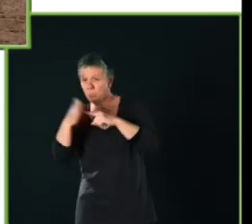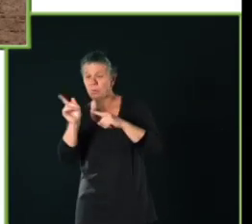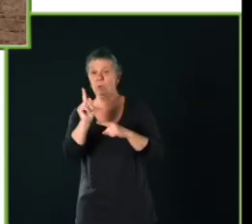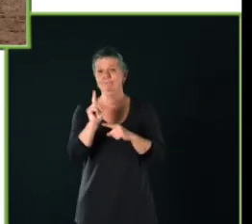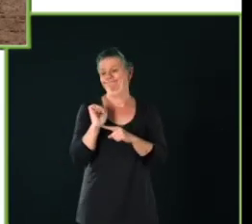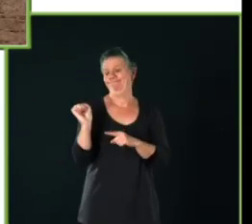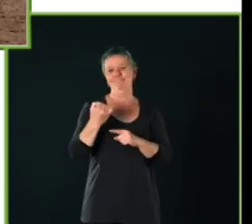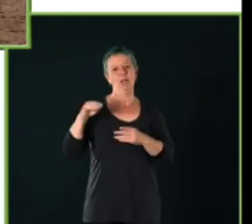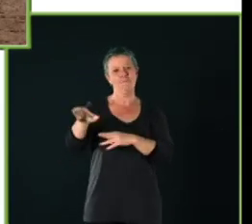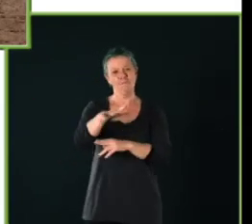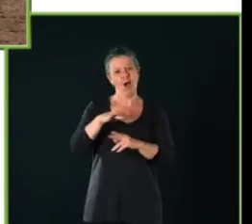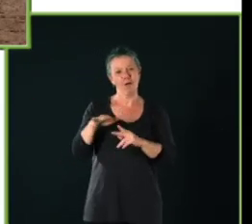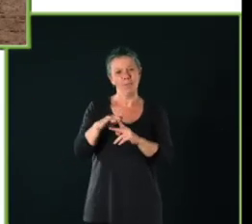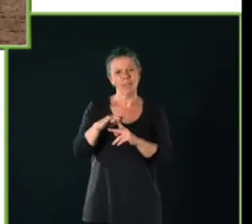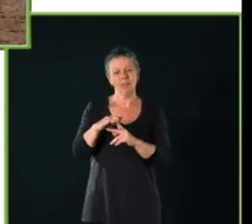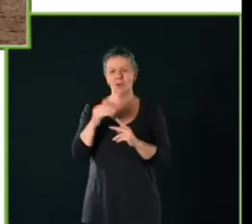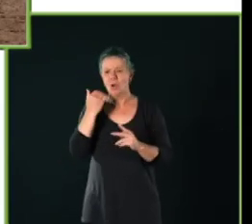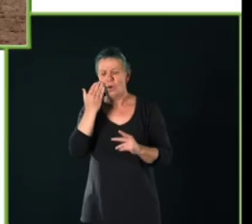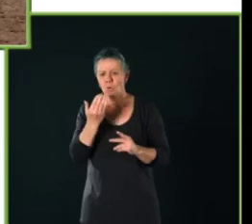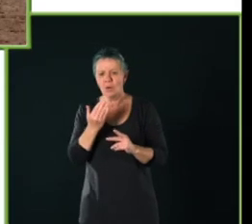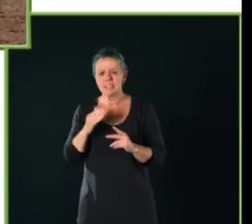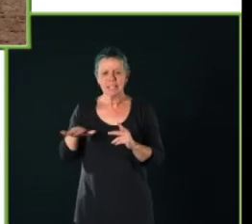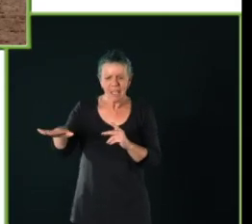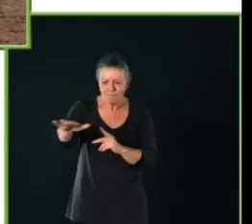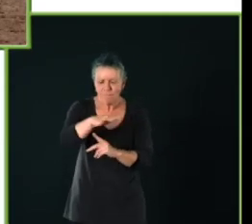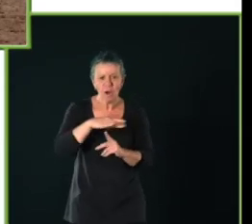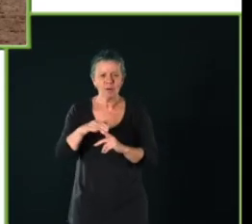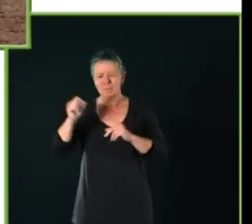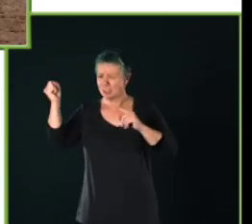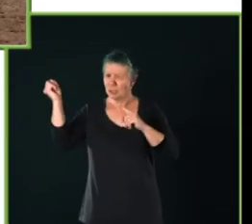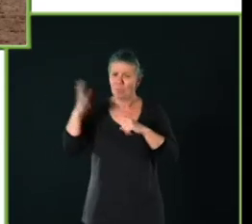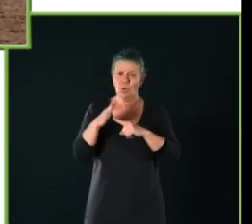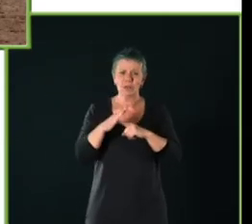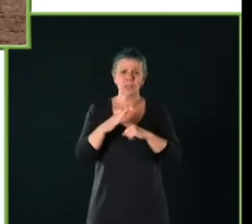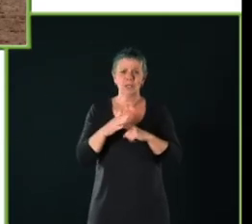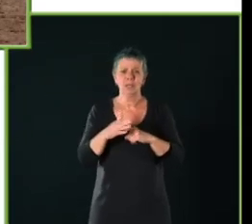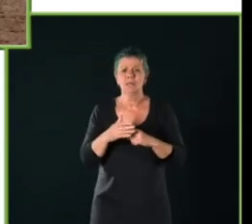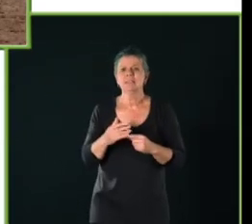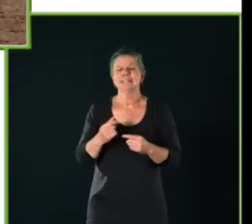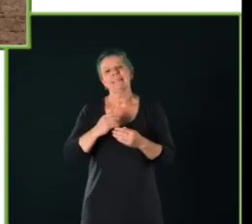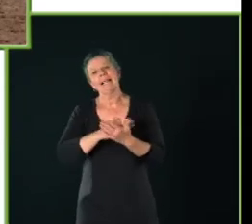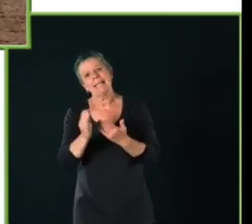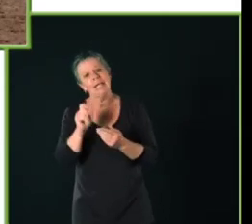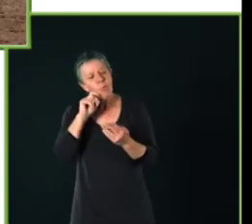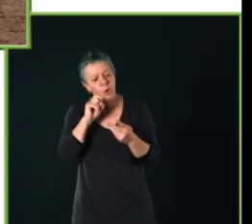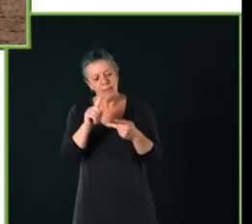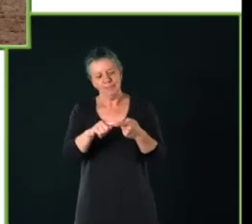So that's the underwritten thing. Always our environment is history. So it's always clean water and